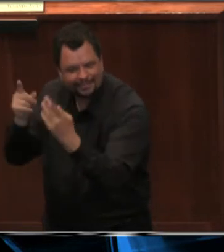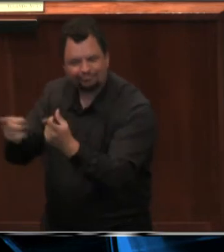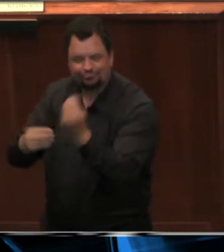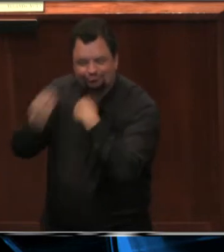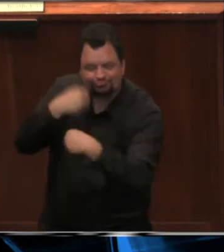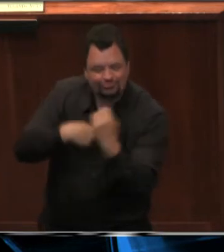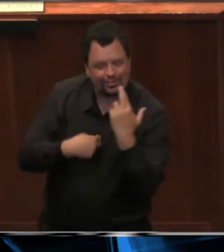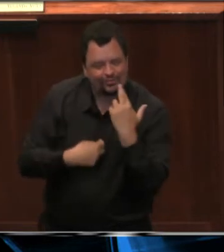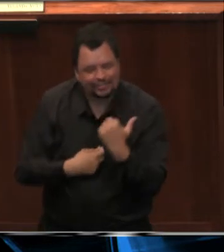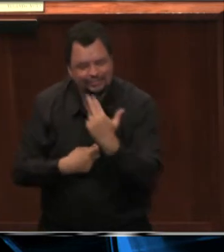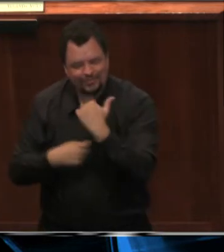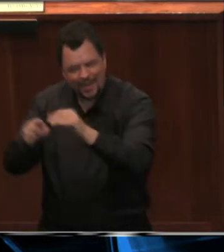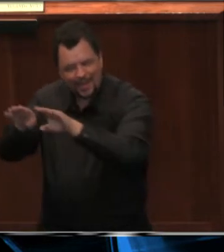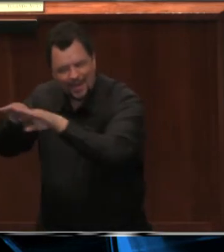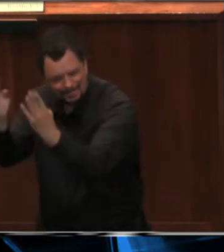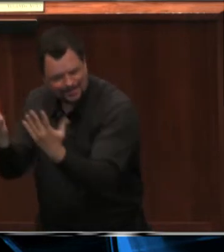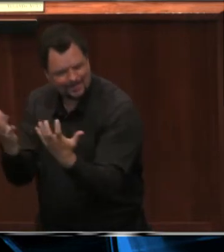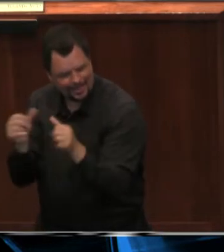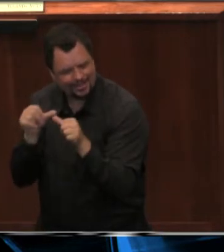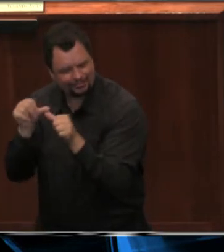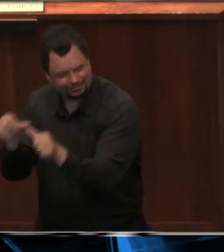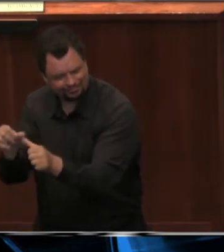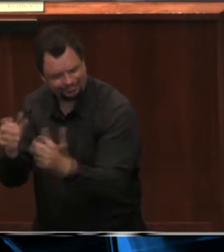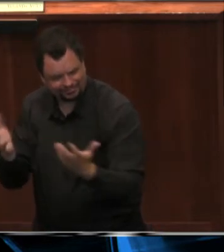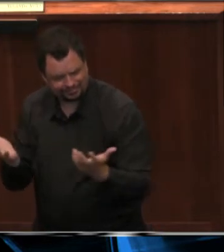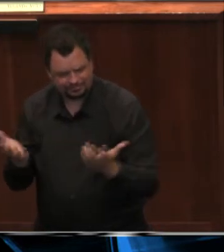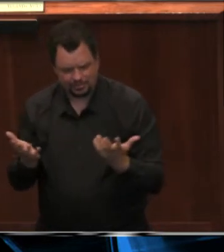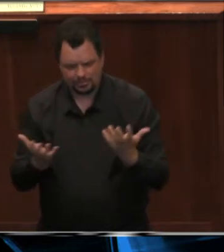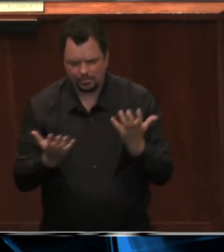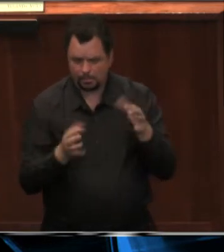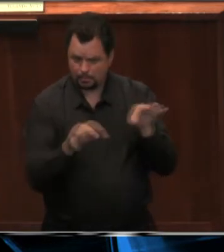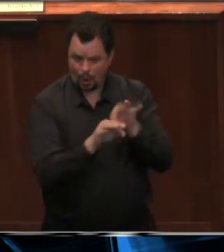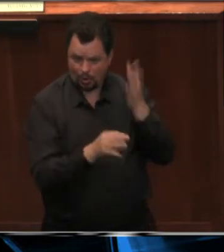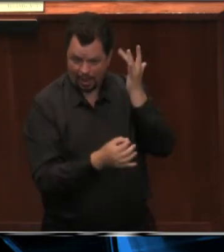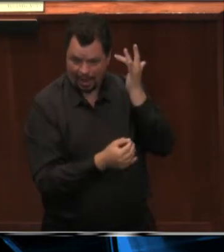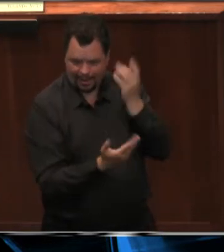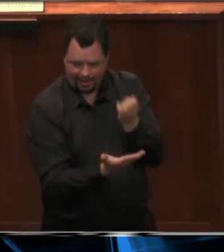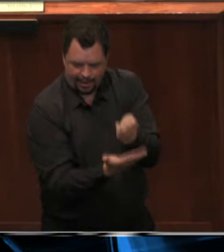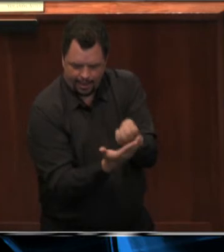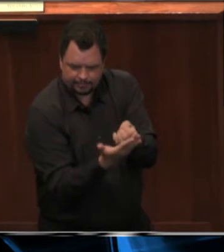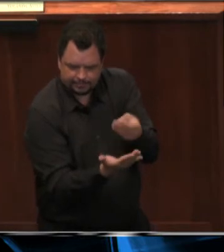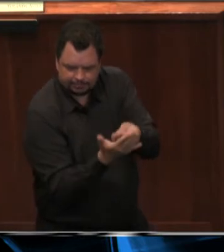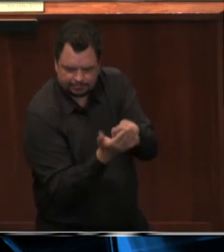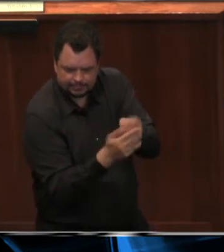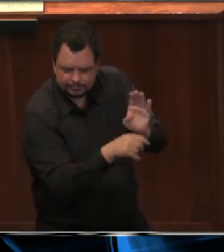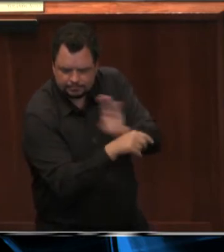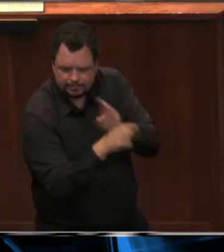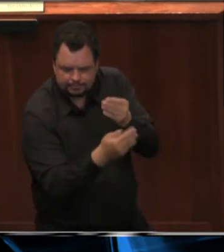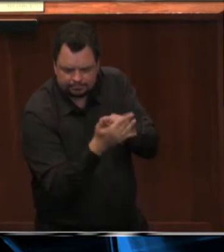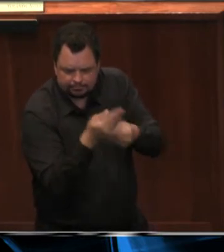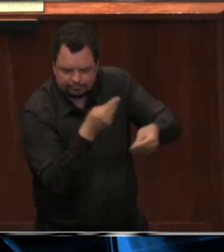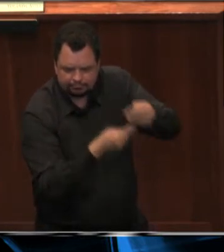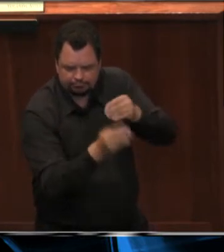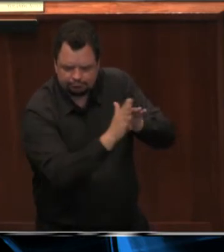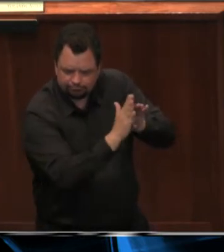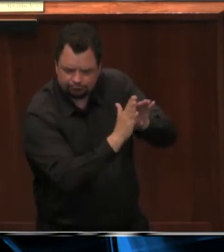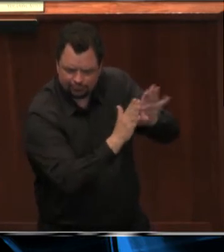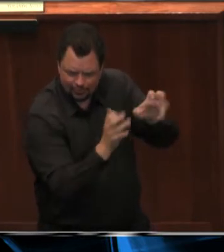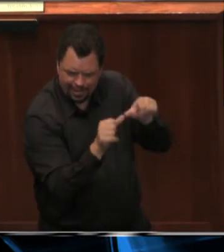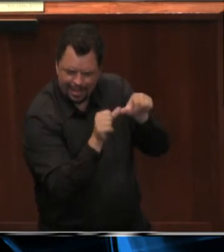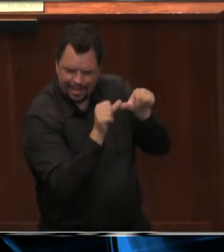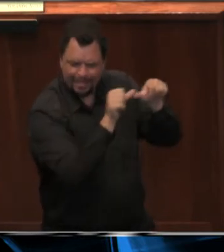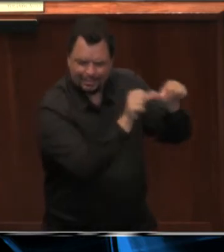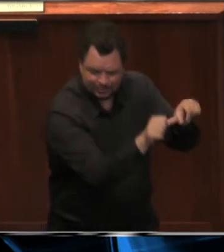community, both in the economy, but also in the value of the community life that we enjoy in El Paso County. Places of